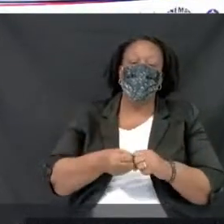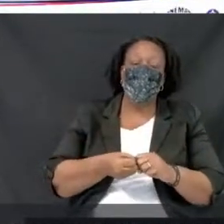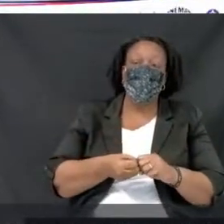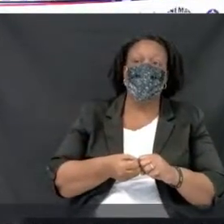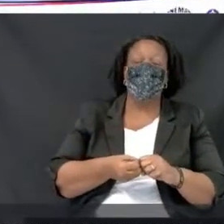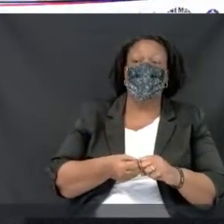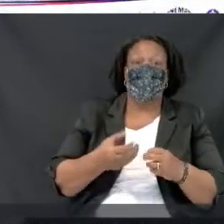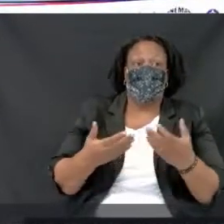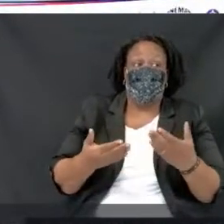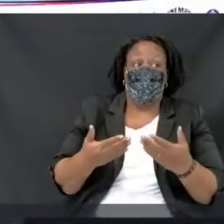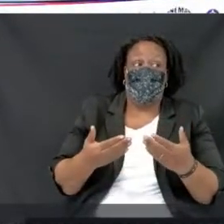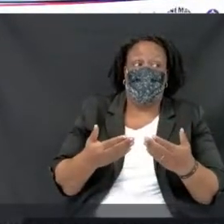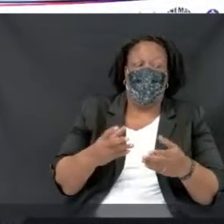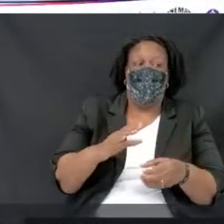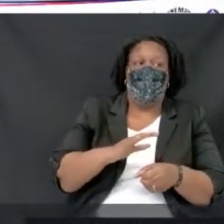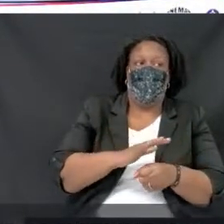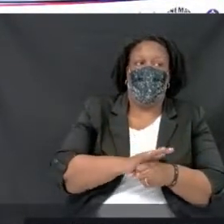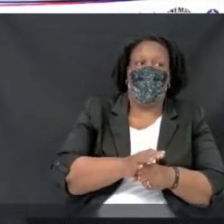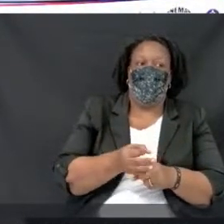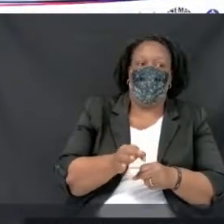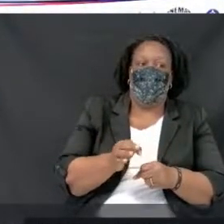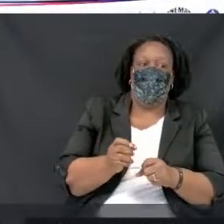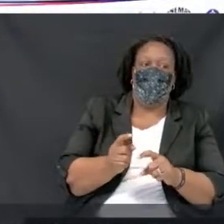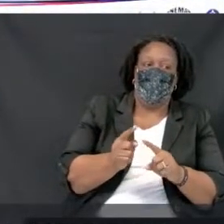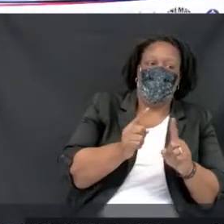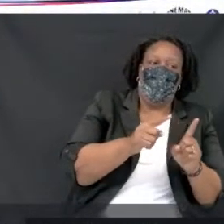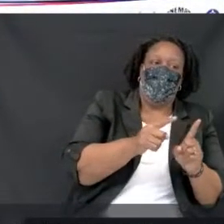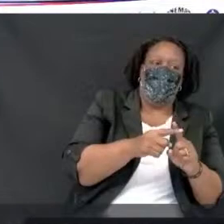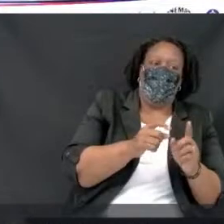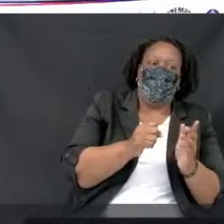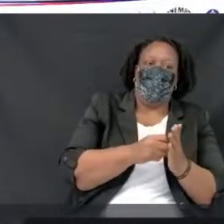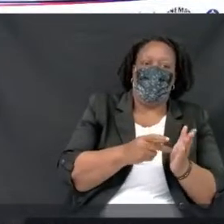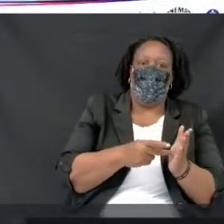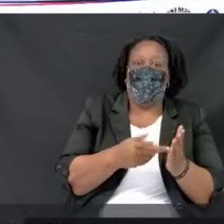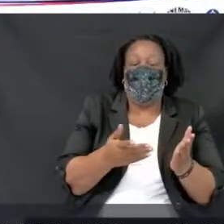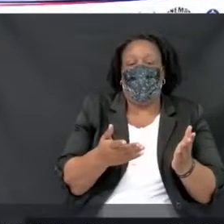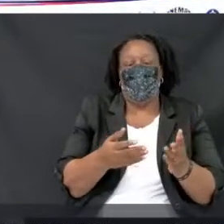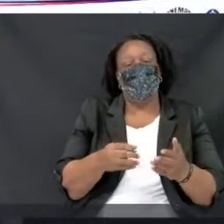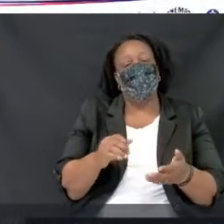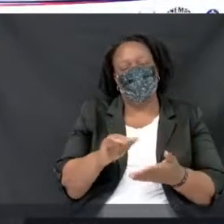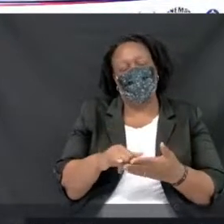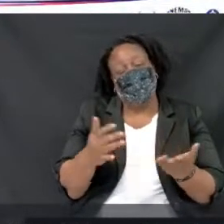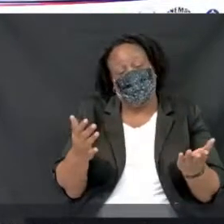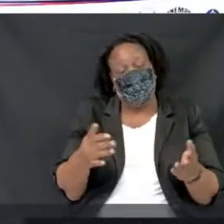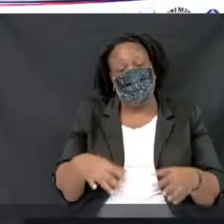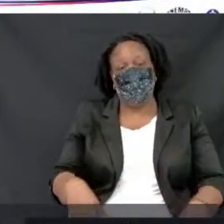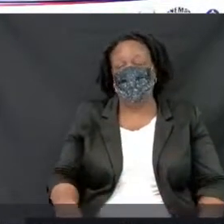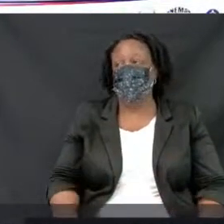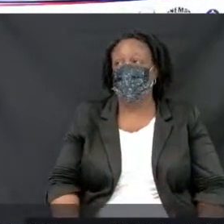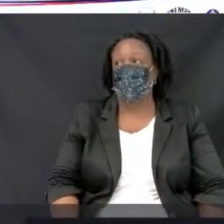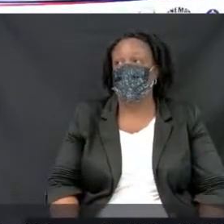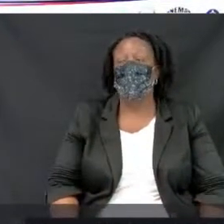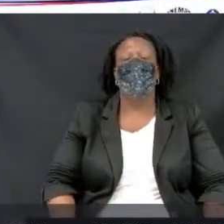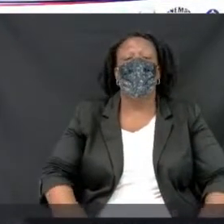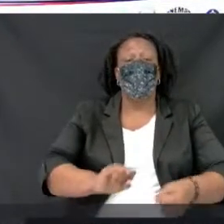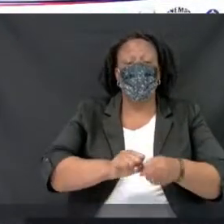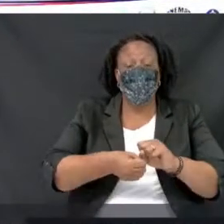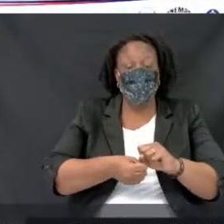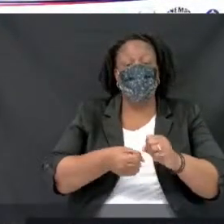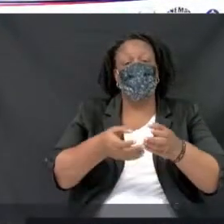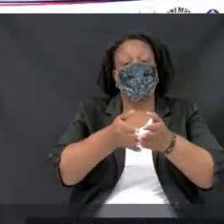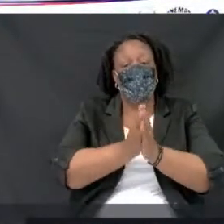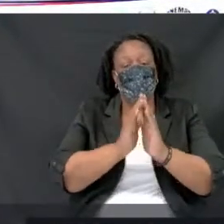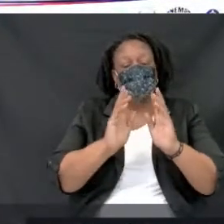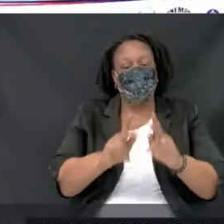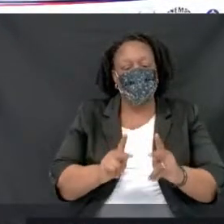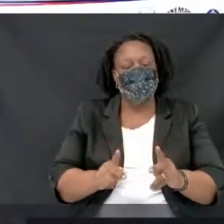that can be super spreaders. And so we ask the persons in the different contact sports to reach a